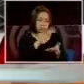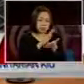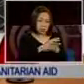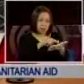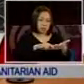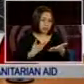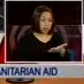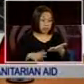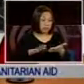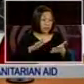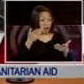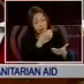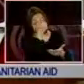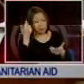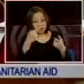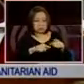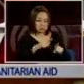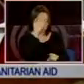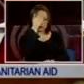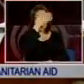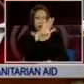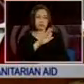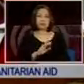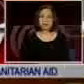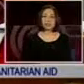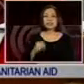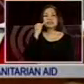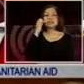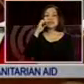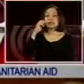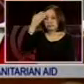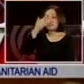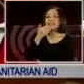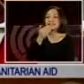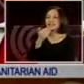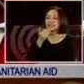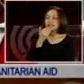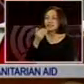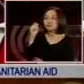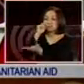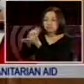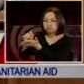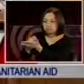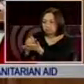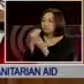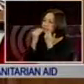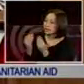position to Thank you, Madam Secretary, for your candor. The